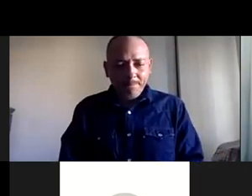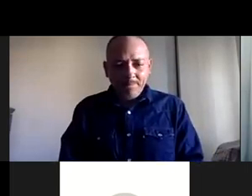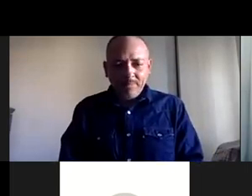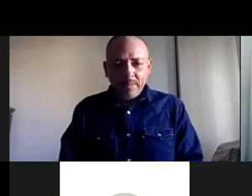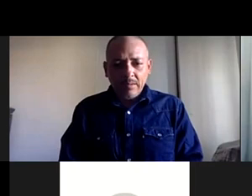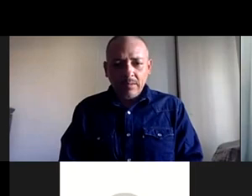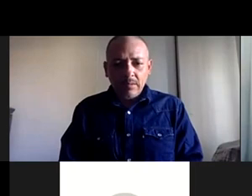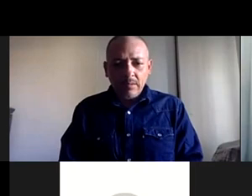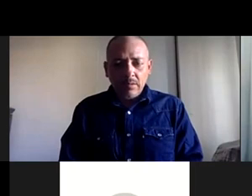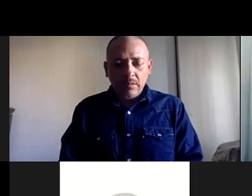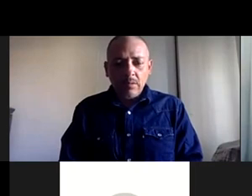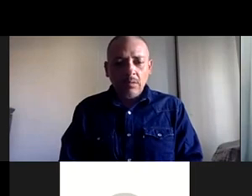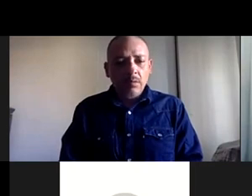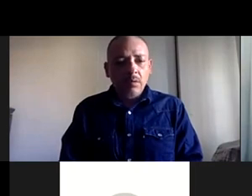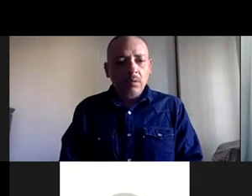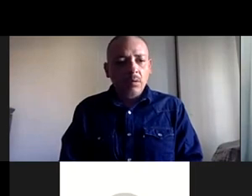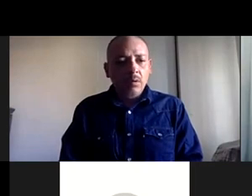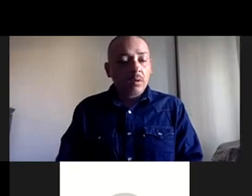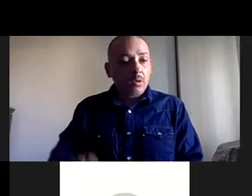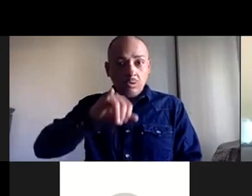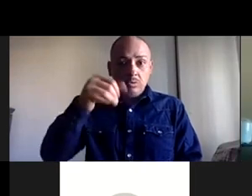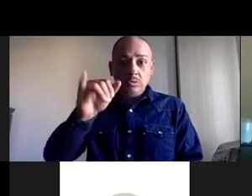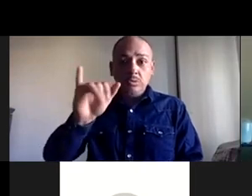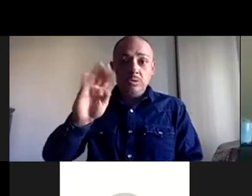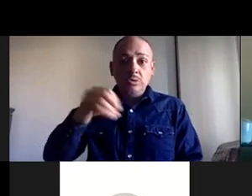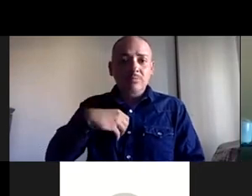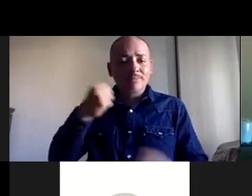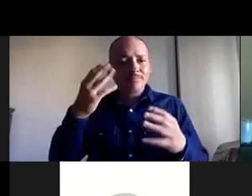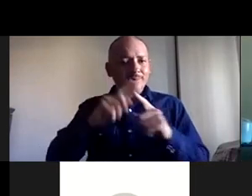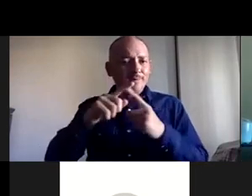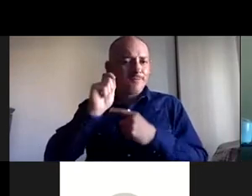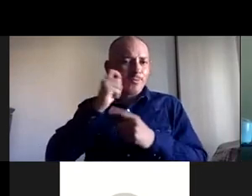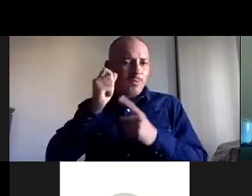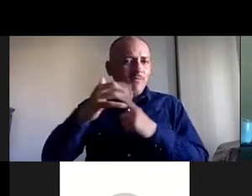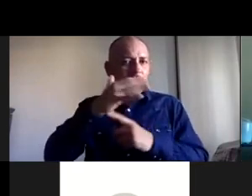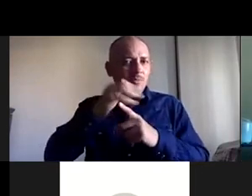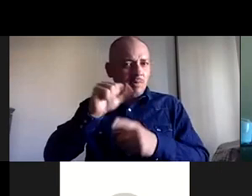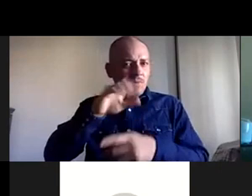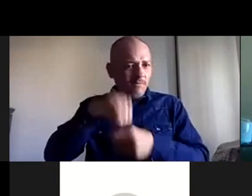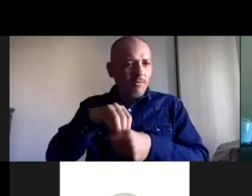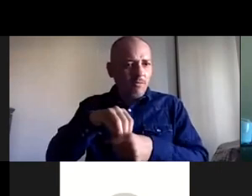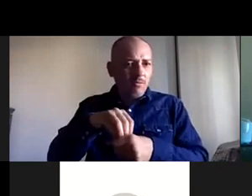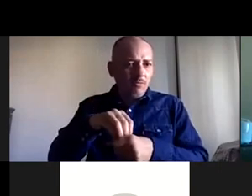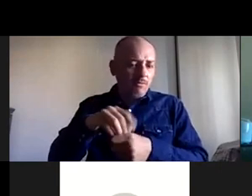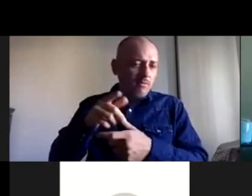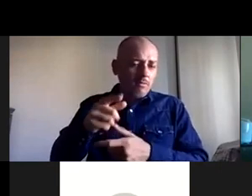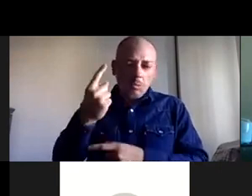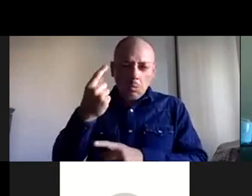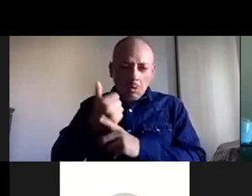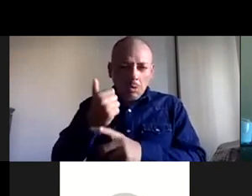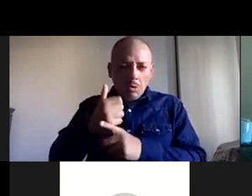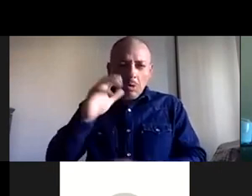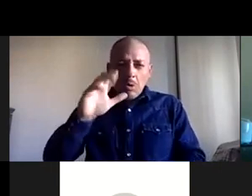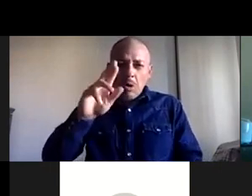yeah, Open Gym has a lot of cool environments you could use. So there's one called